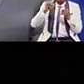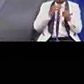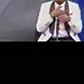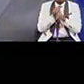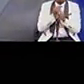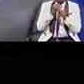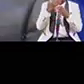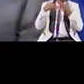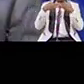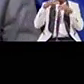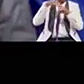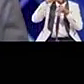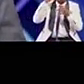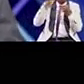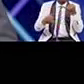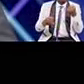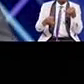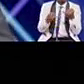last.